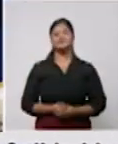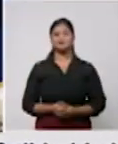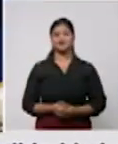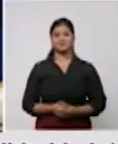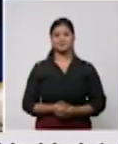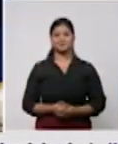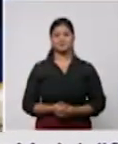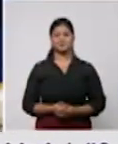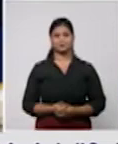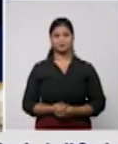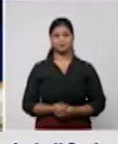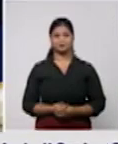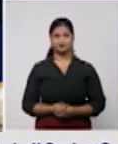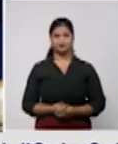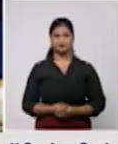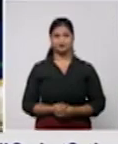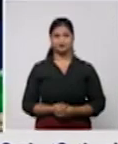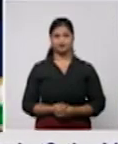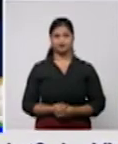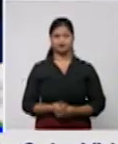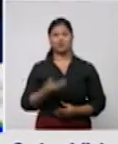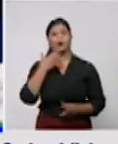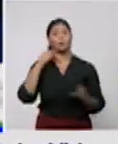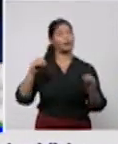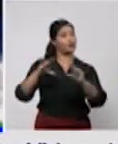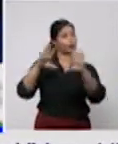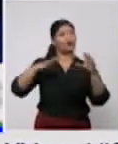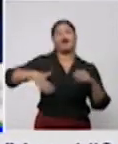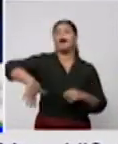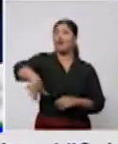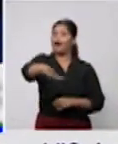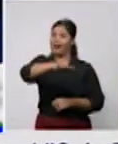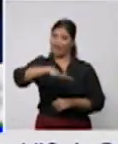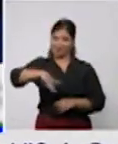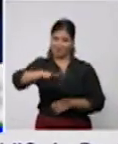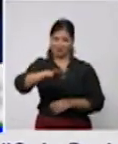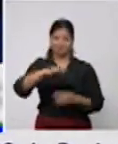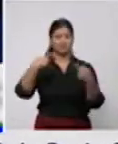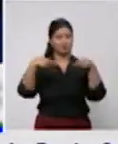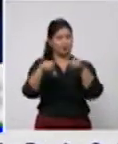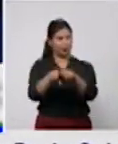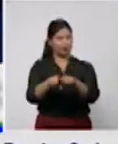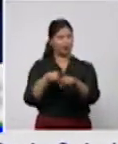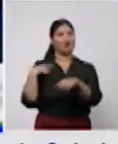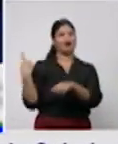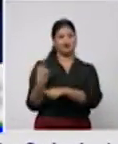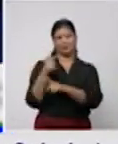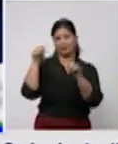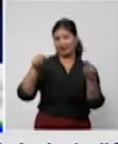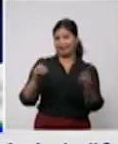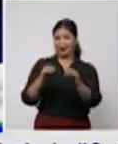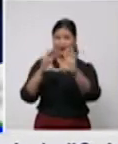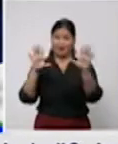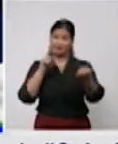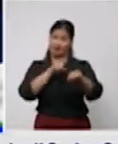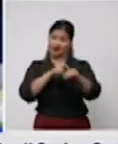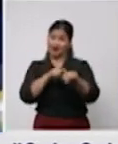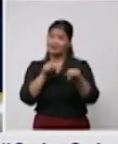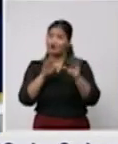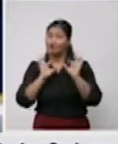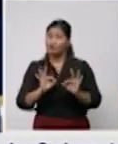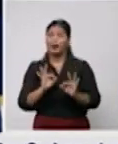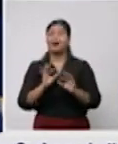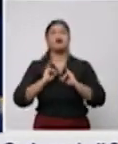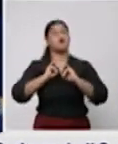Good morning to all of you, to Gisela, to all of those who make this broadcast possible, and to everyone